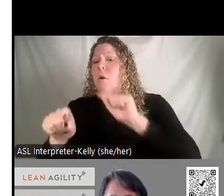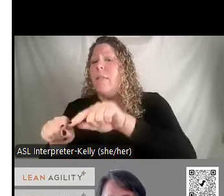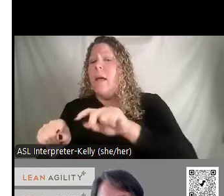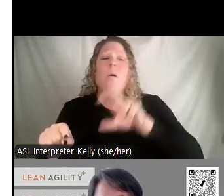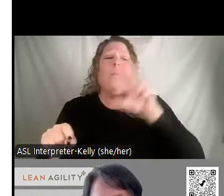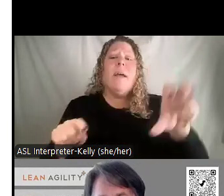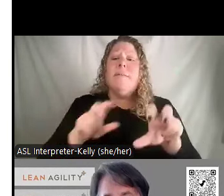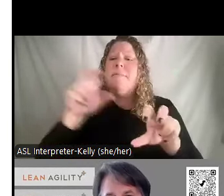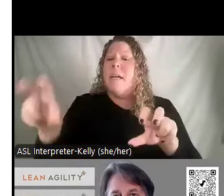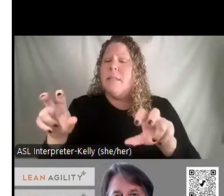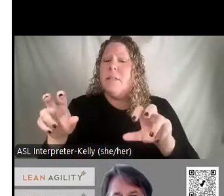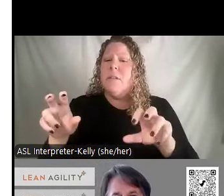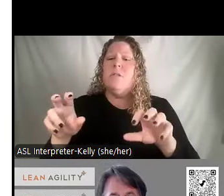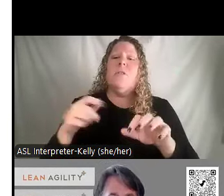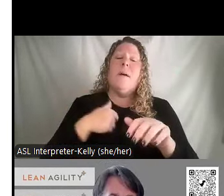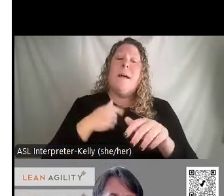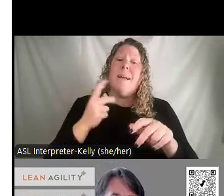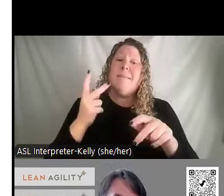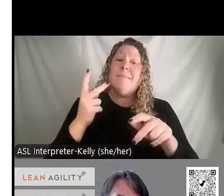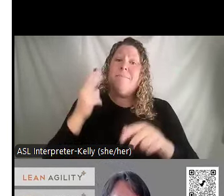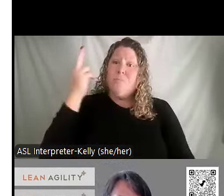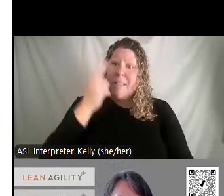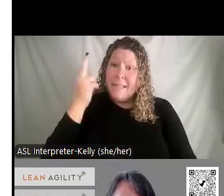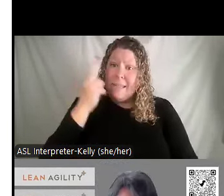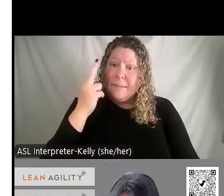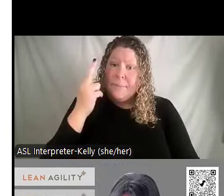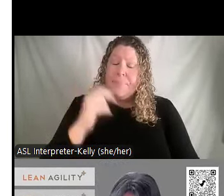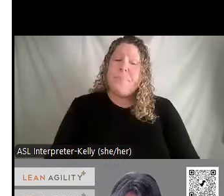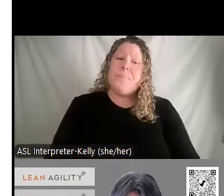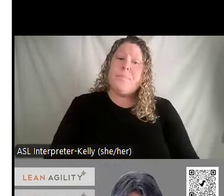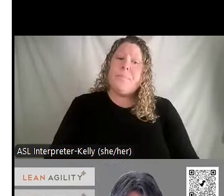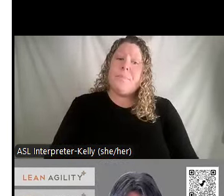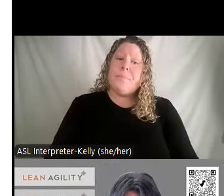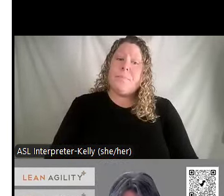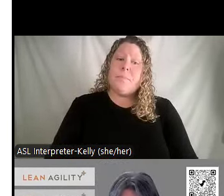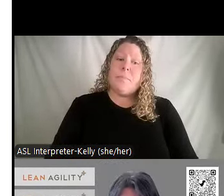was that if instead of starting with